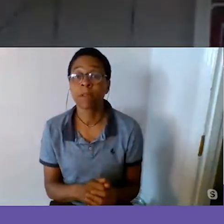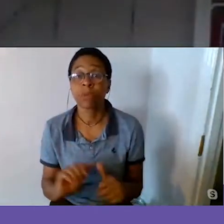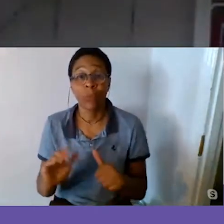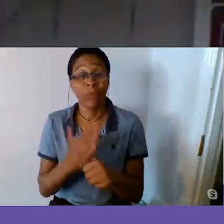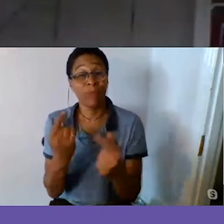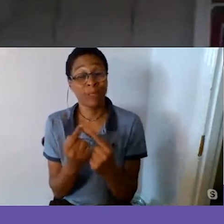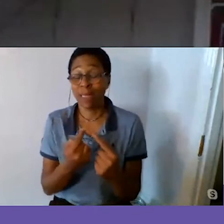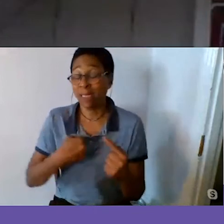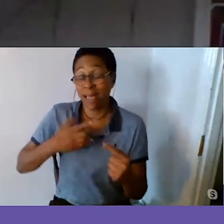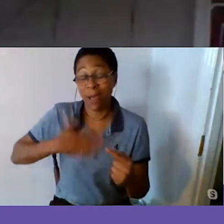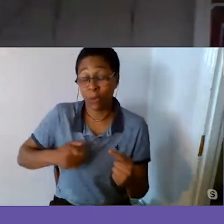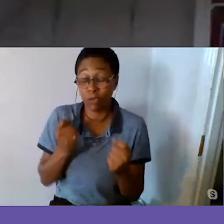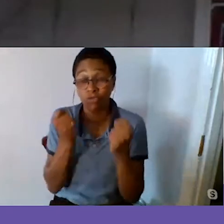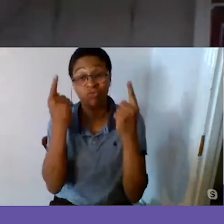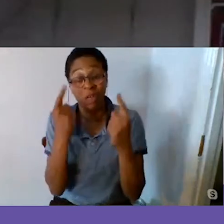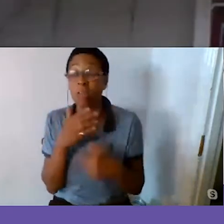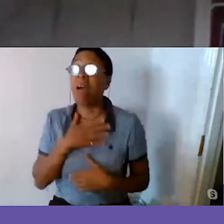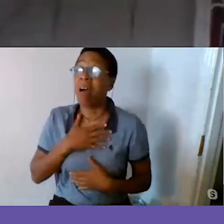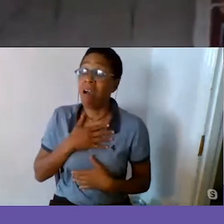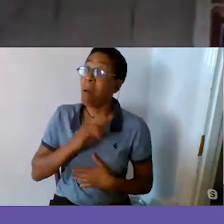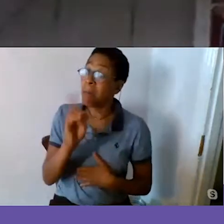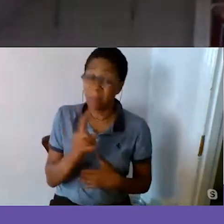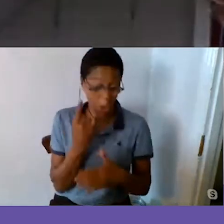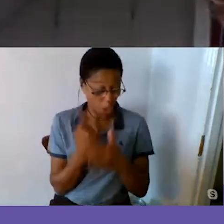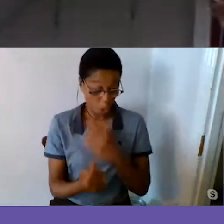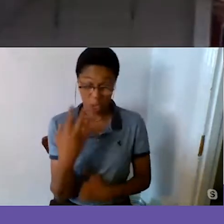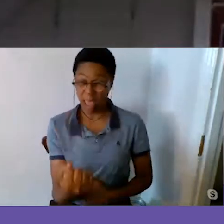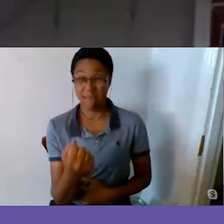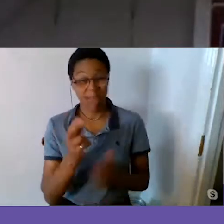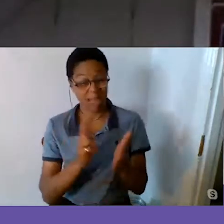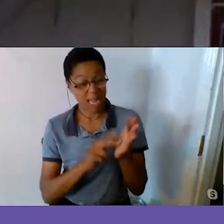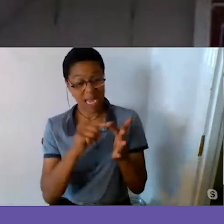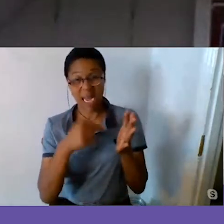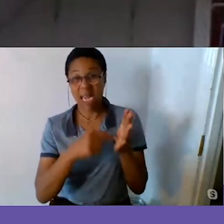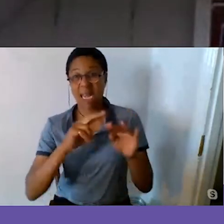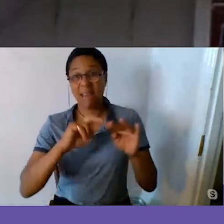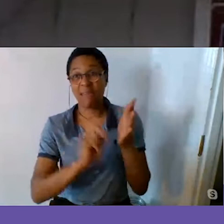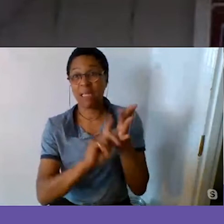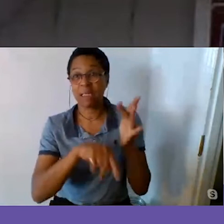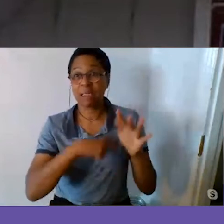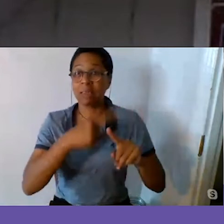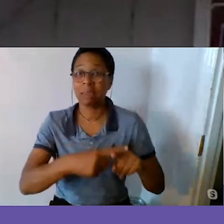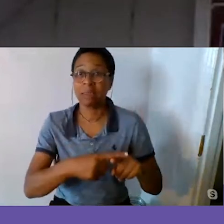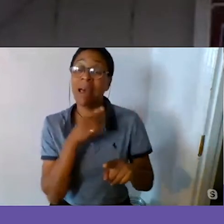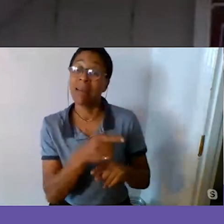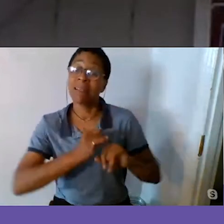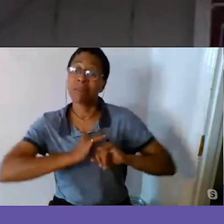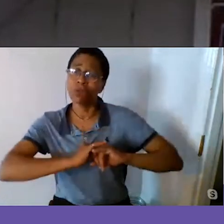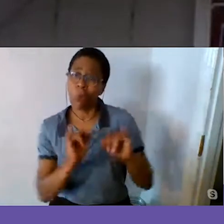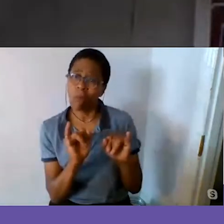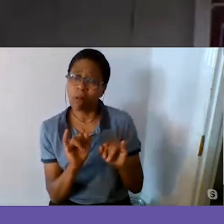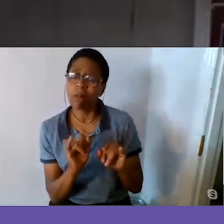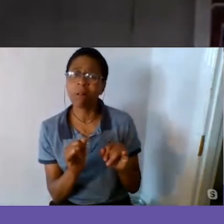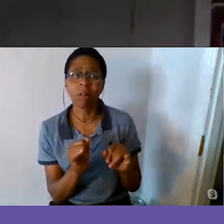was people only had Netflix, and Netflix is really awful. And yeah,